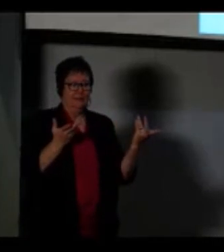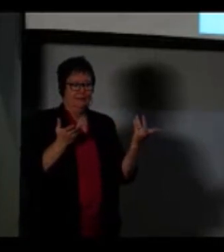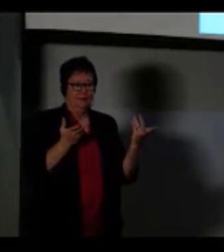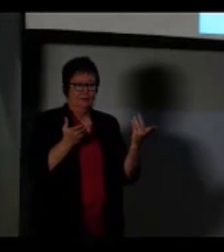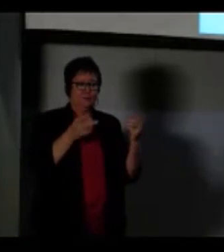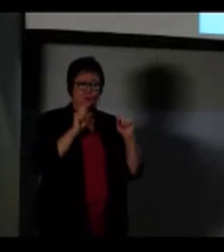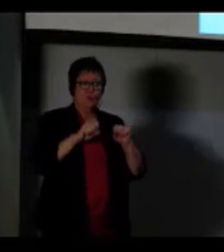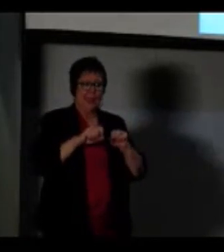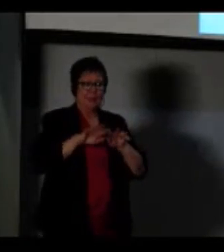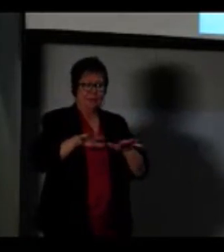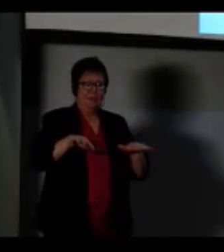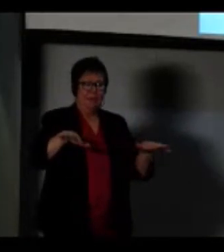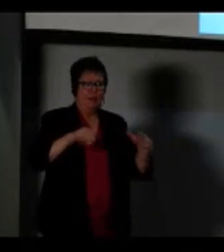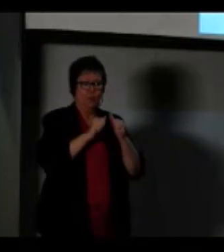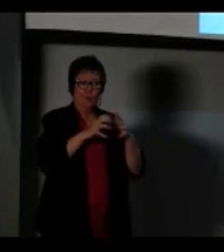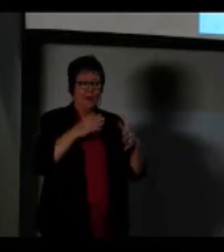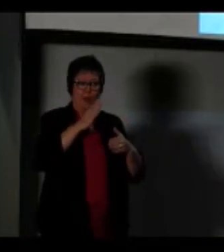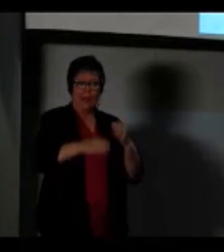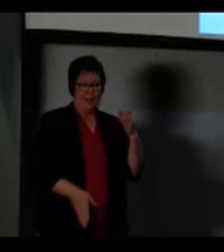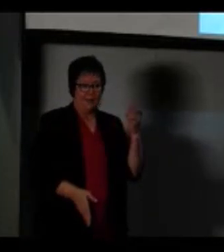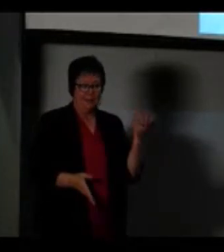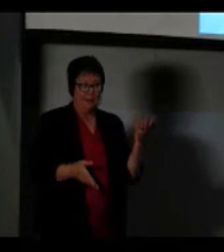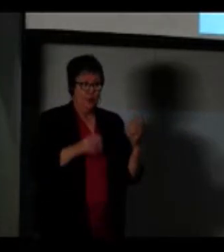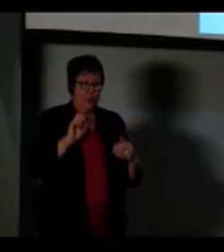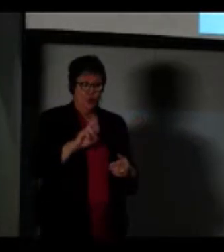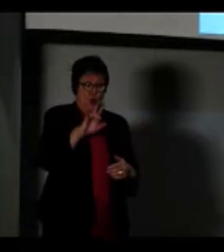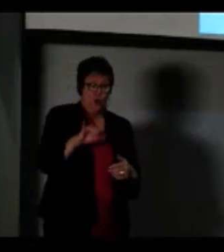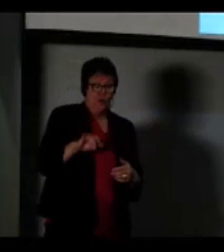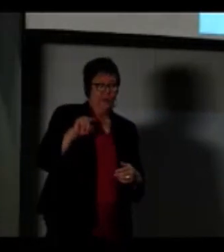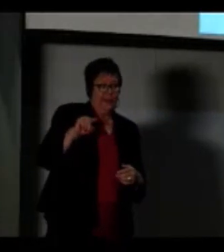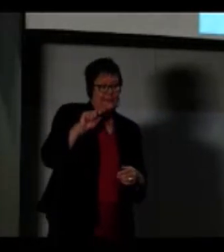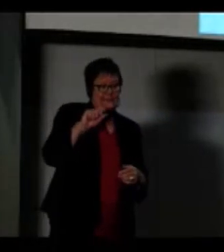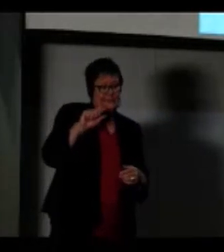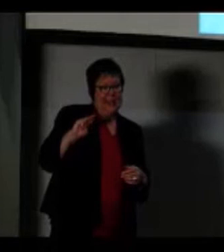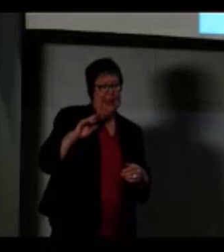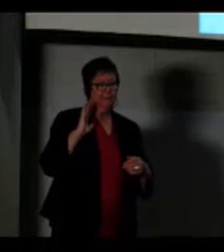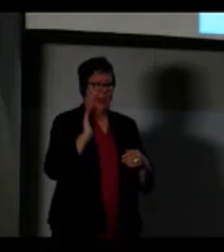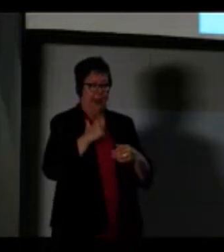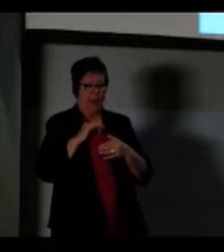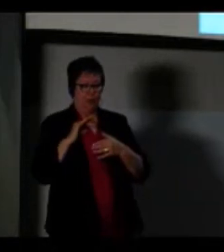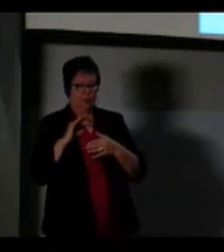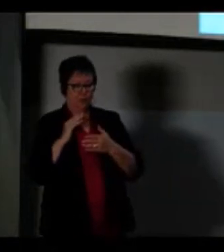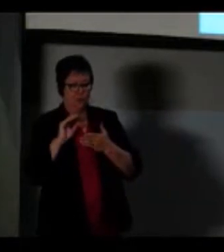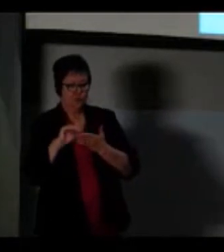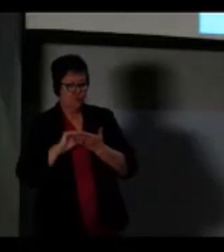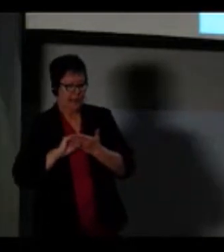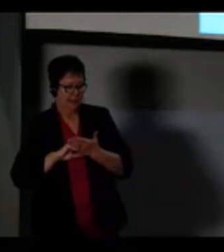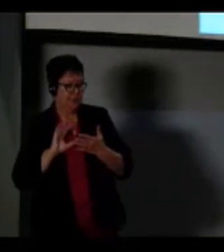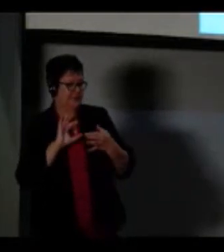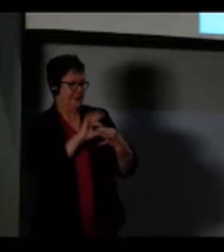linking data. Early on, at SAM, we linked our records to the New York Times. This